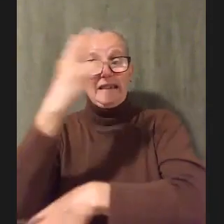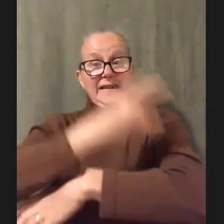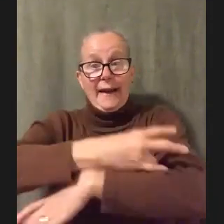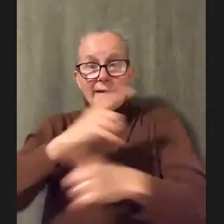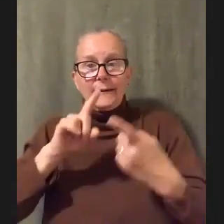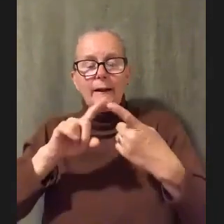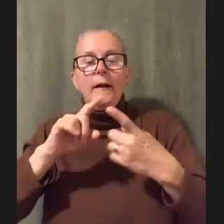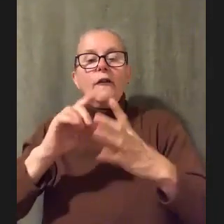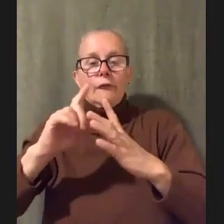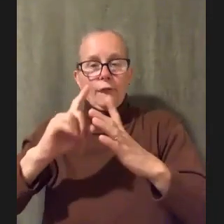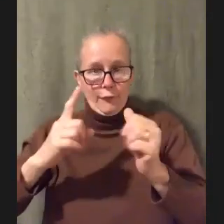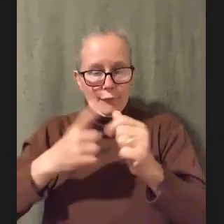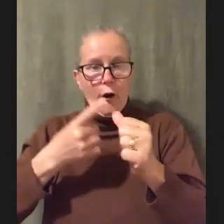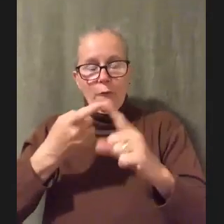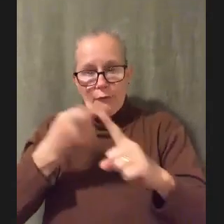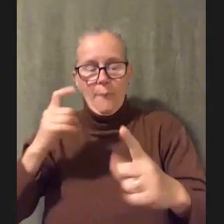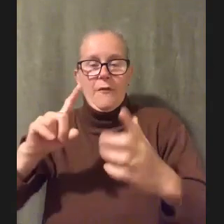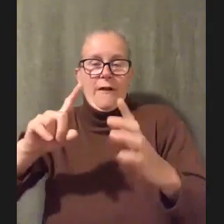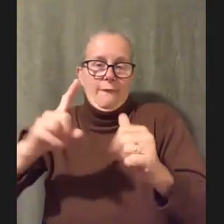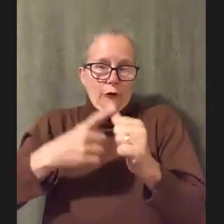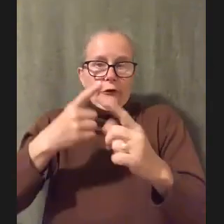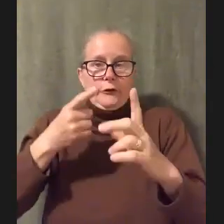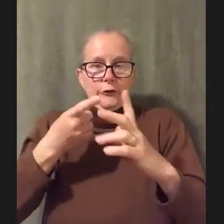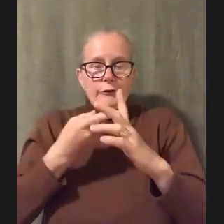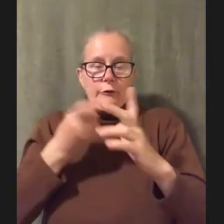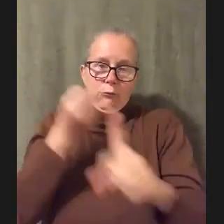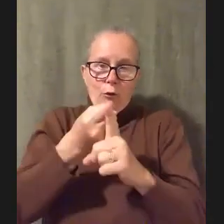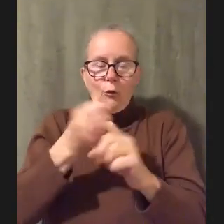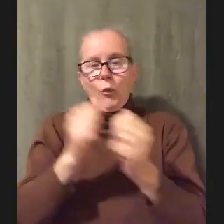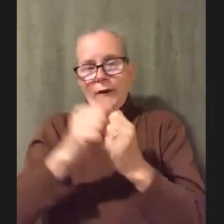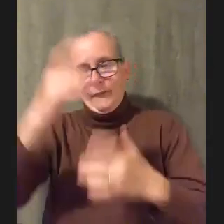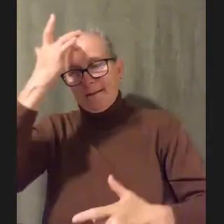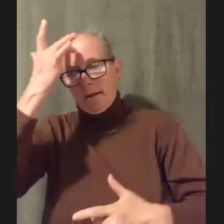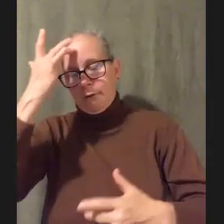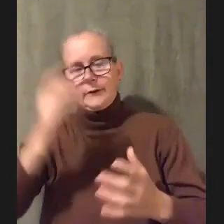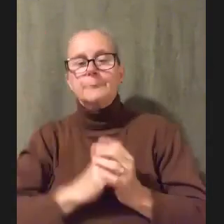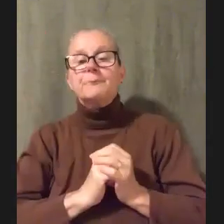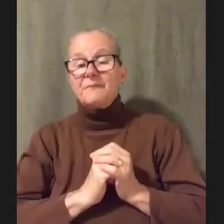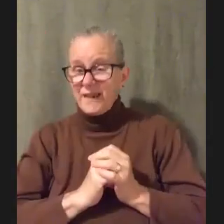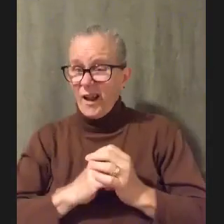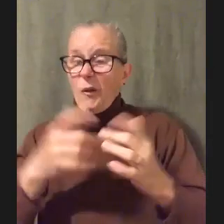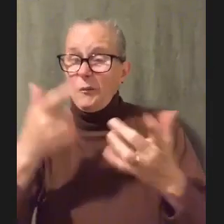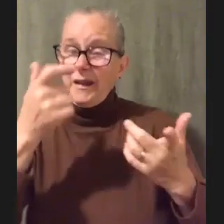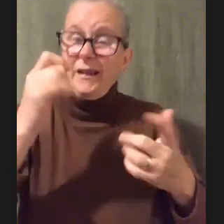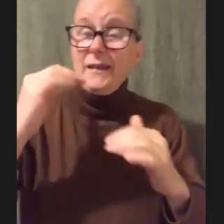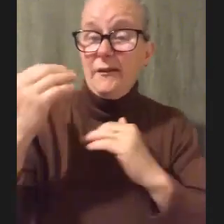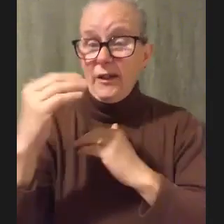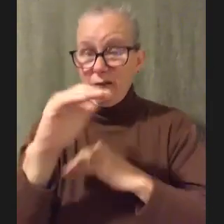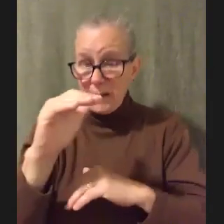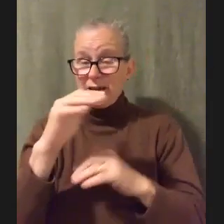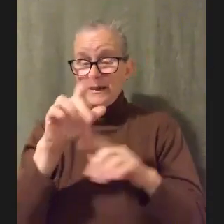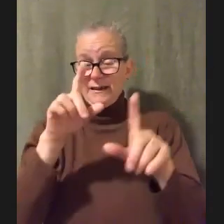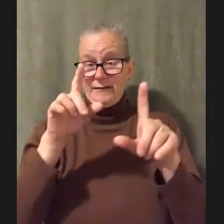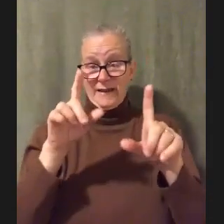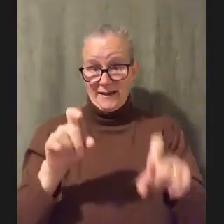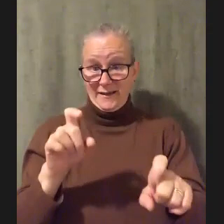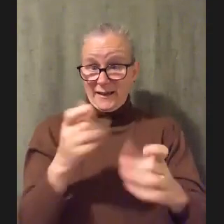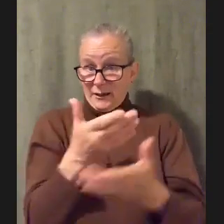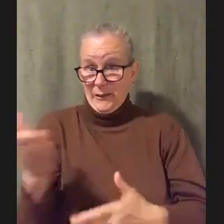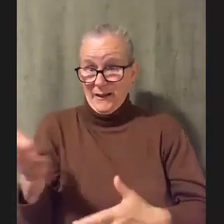onset of illness. And so due to the limitations of testing supplies, the